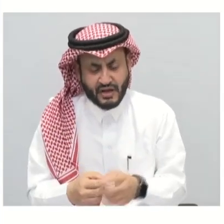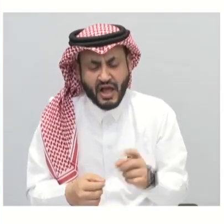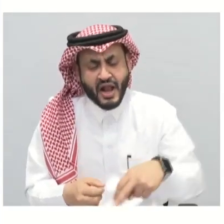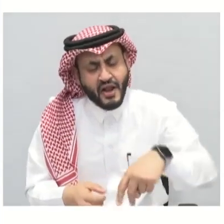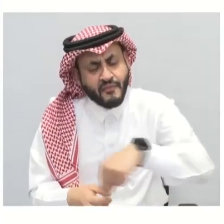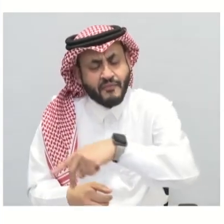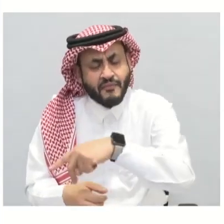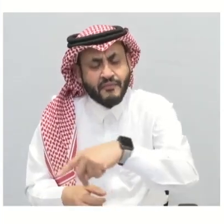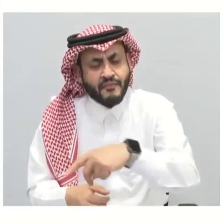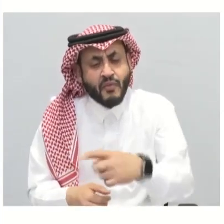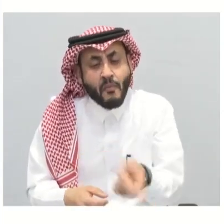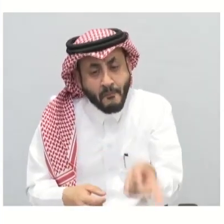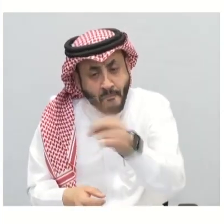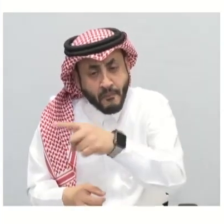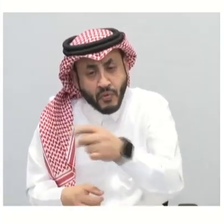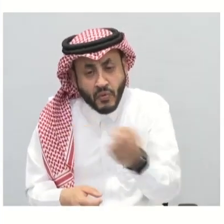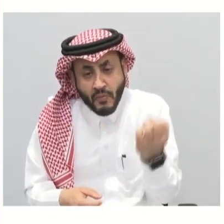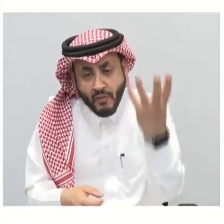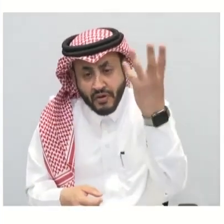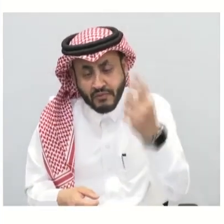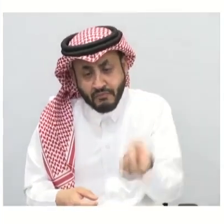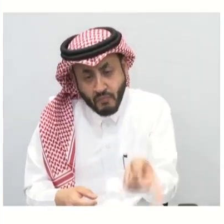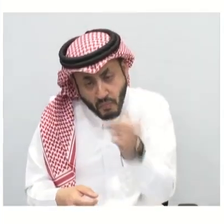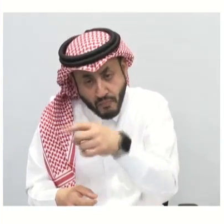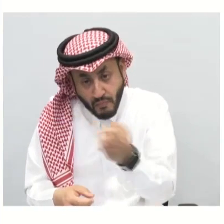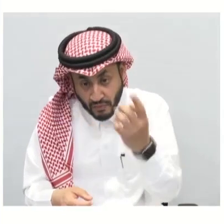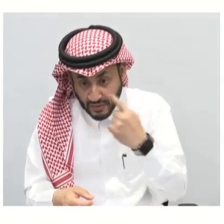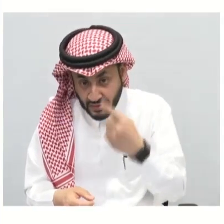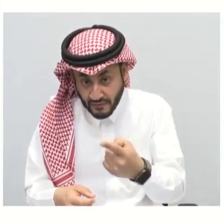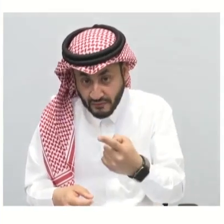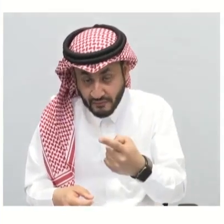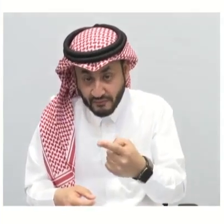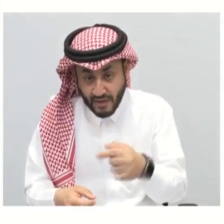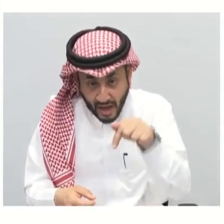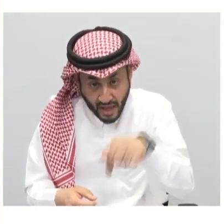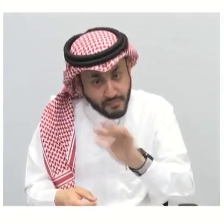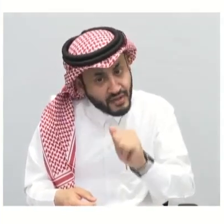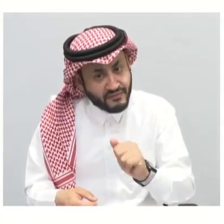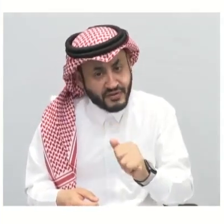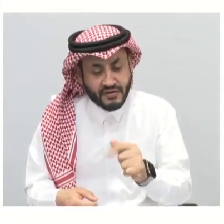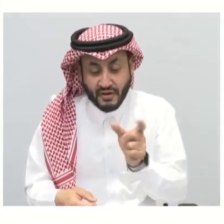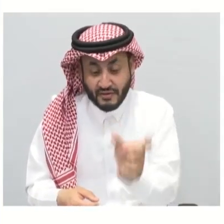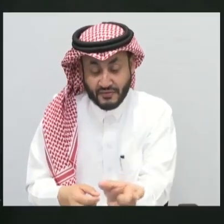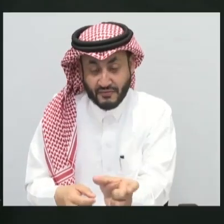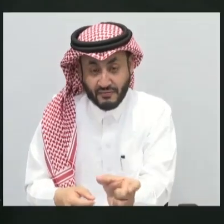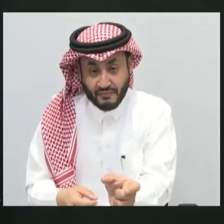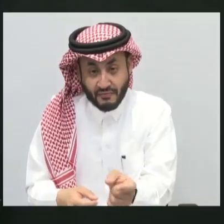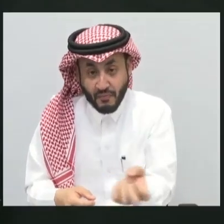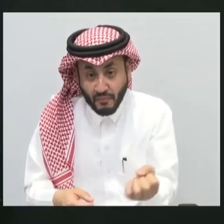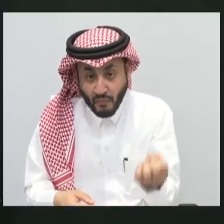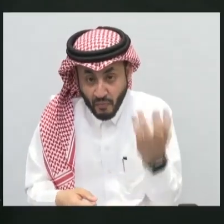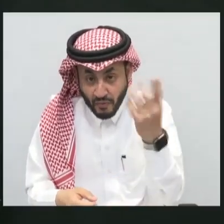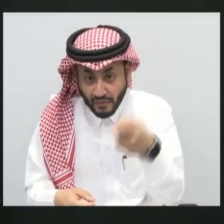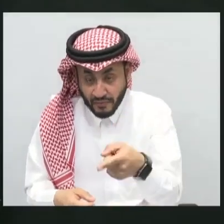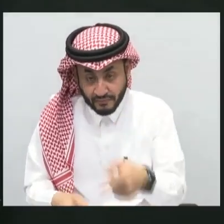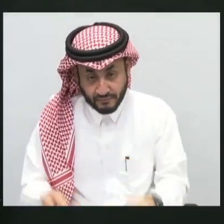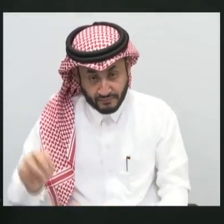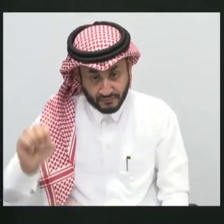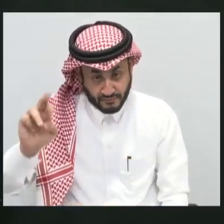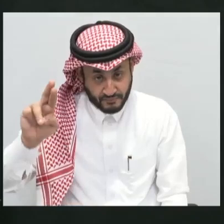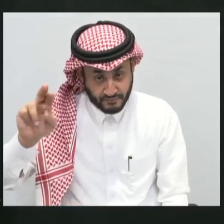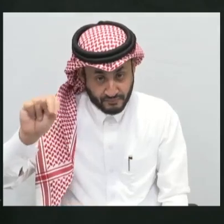tomorrow morning. I am leaving tomorrow morning. Not right now, but I am leaving tomorrow morning. This is a